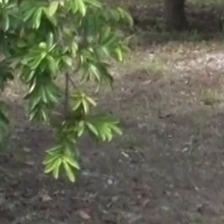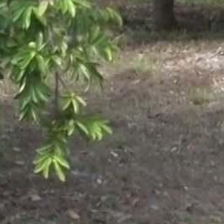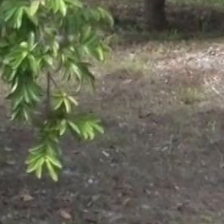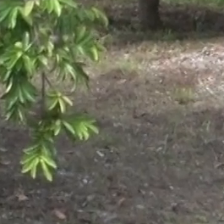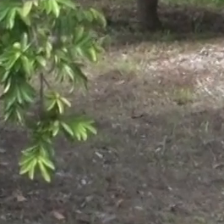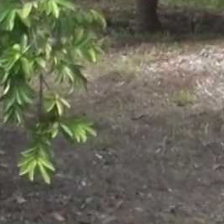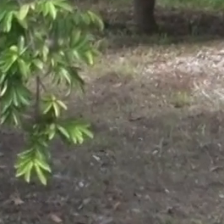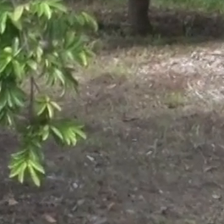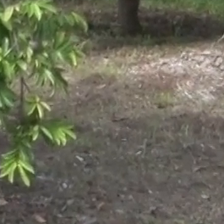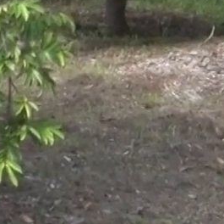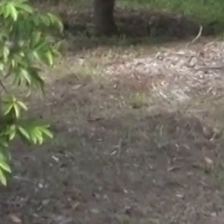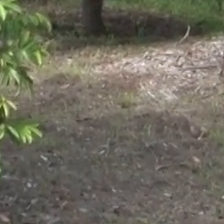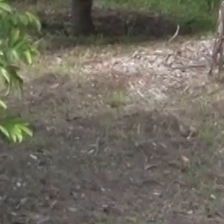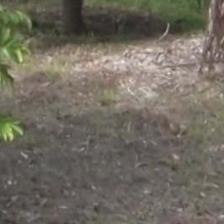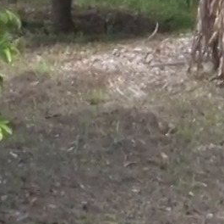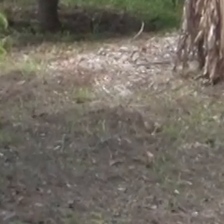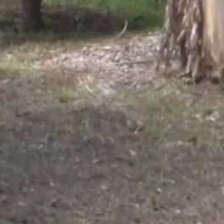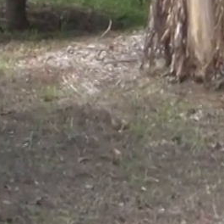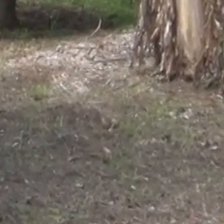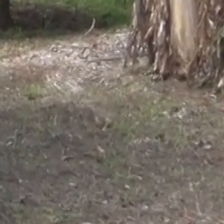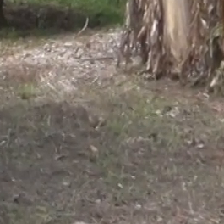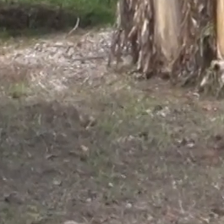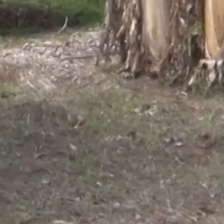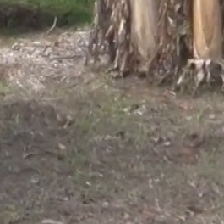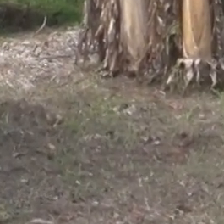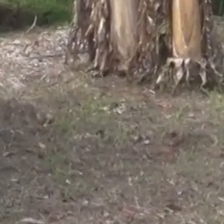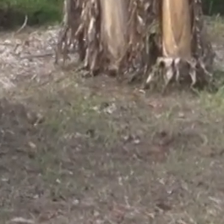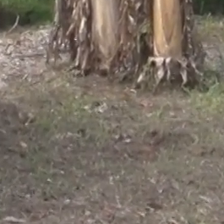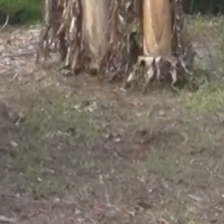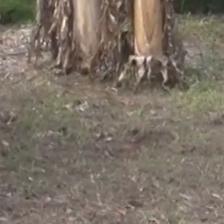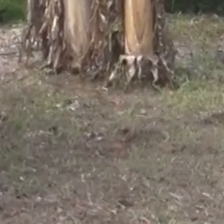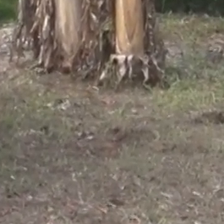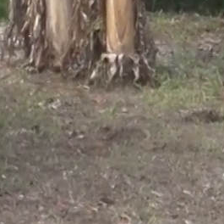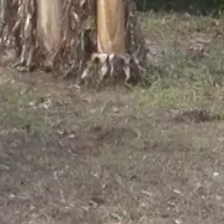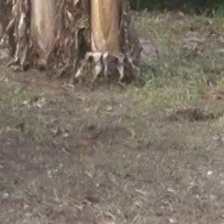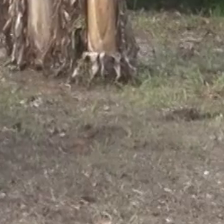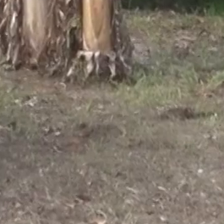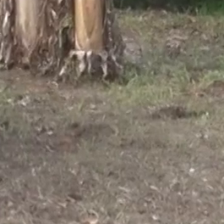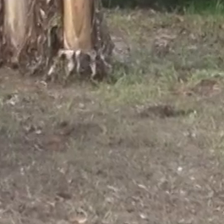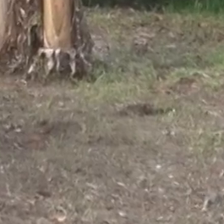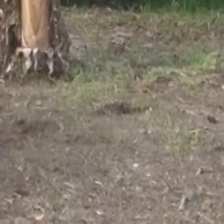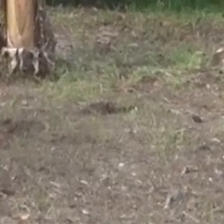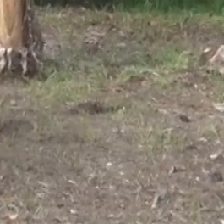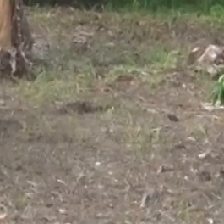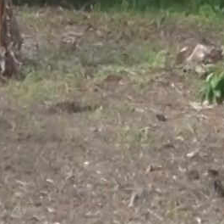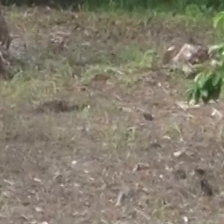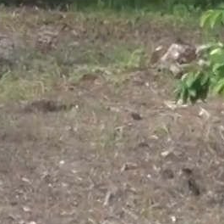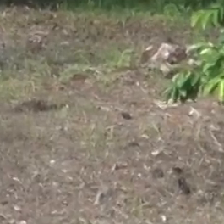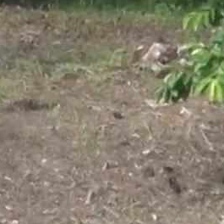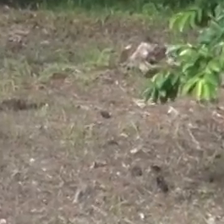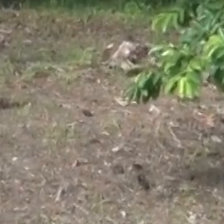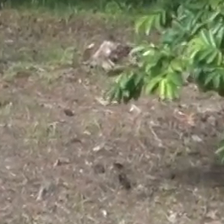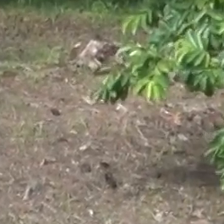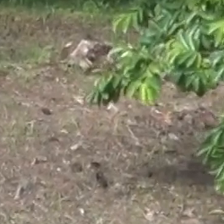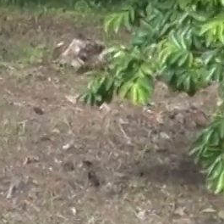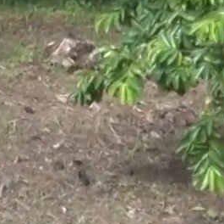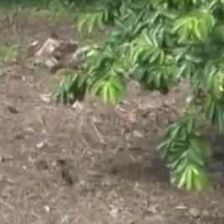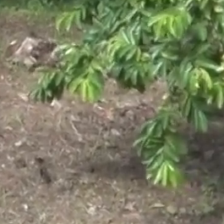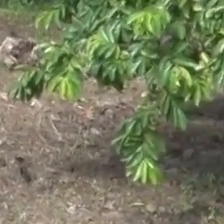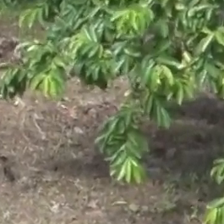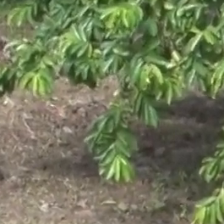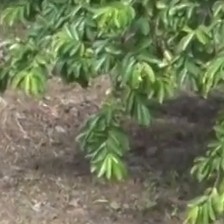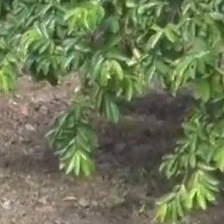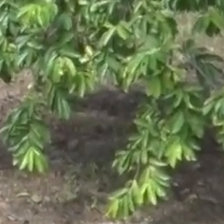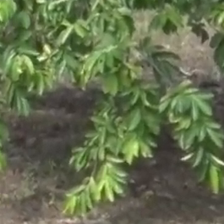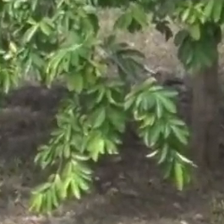the past received support towards the development of the policy from the Australian government and the European Union to ensure more sustainable and